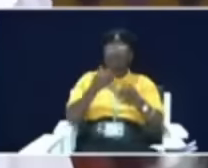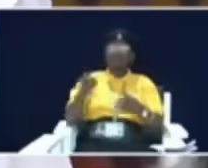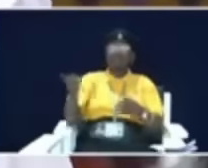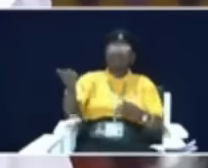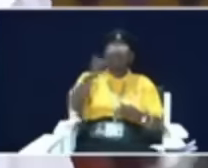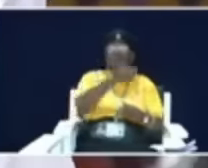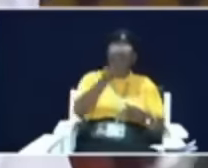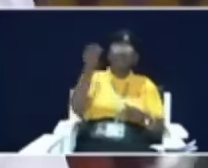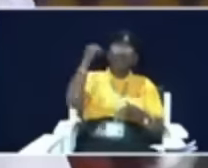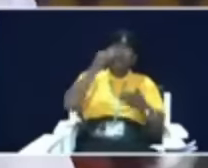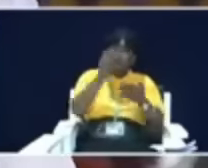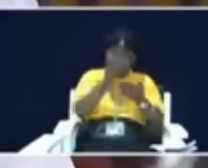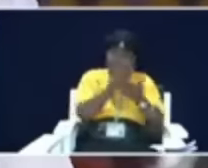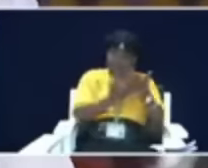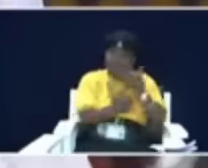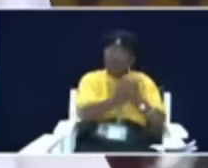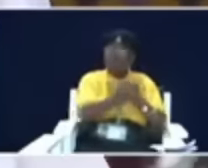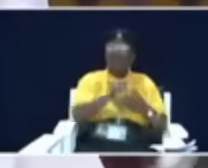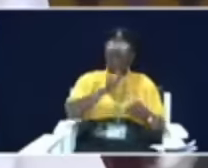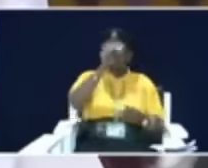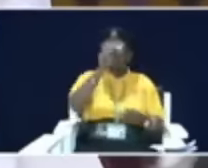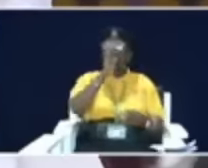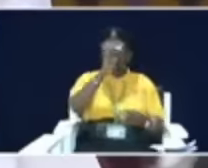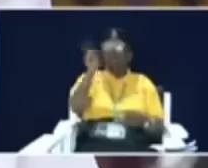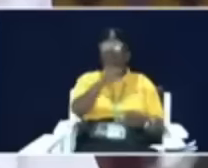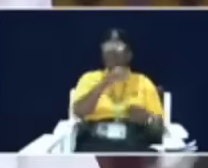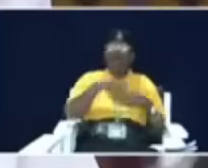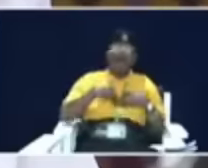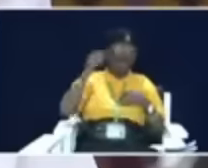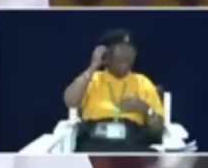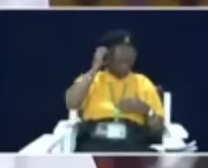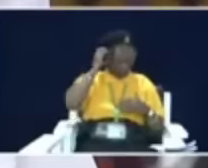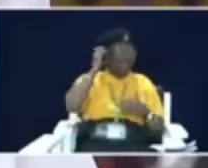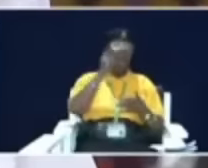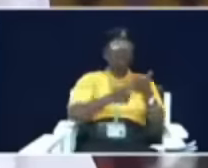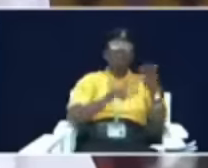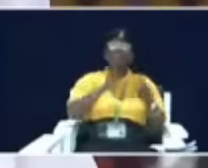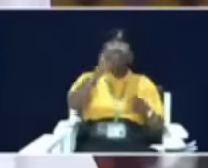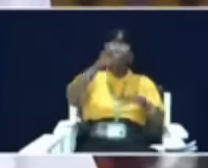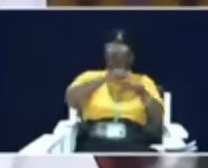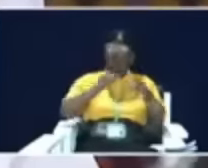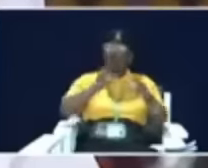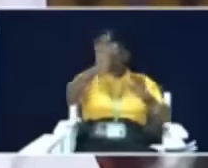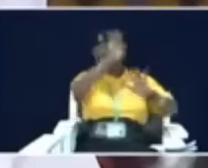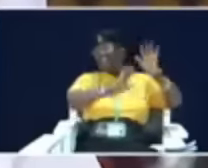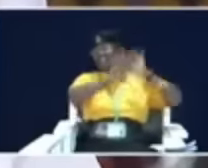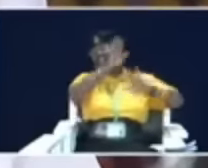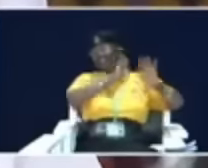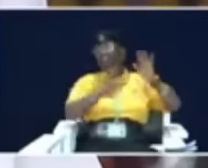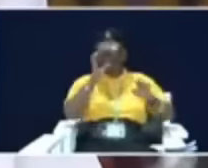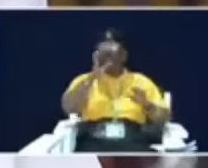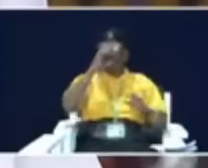I'm sure you have heard of things they call generational curses. You were not there when your